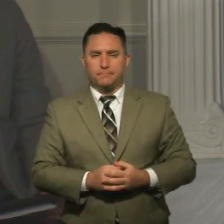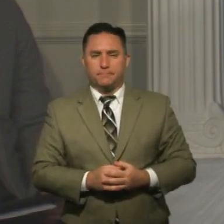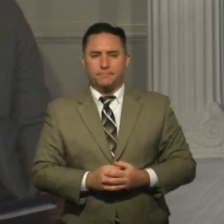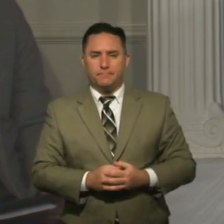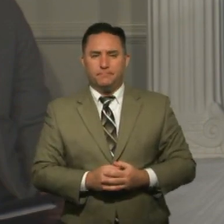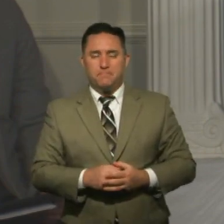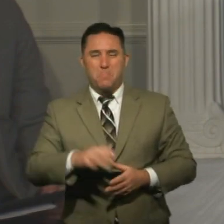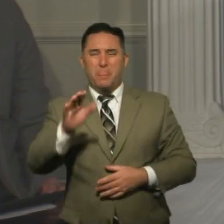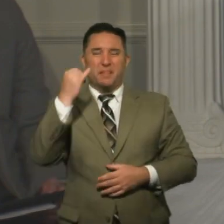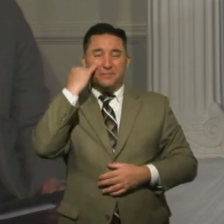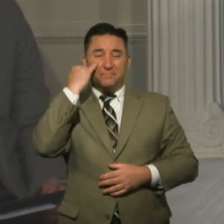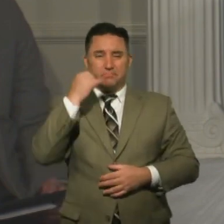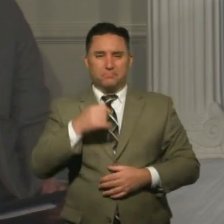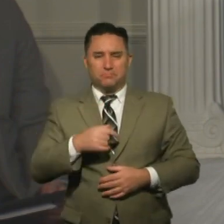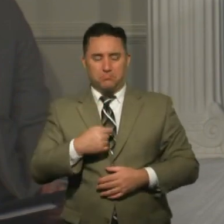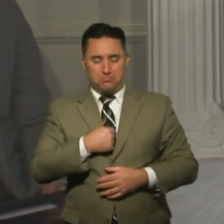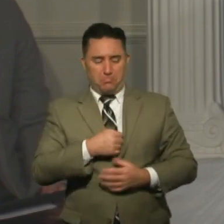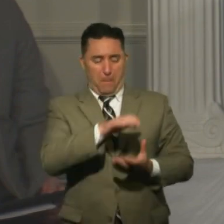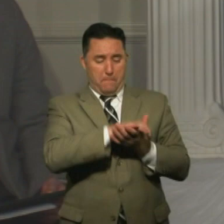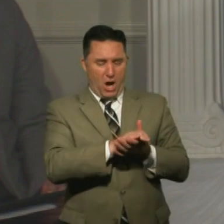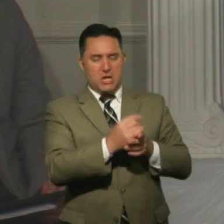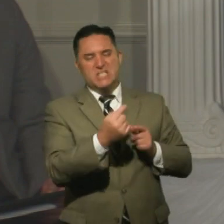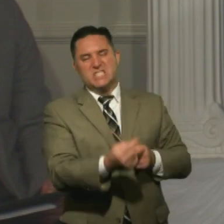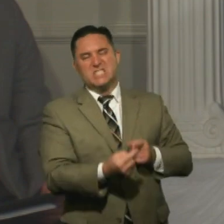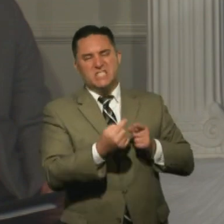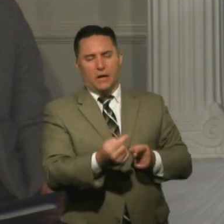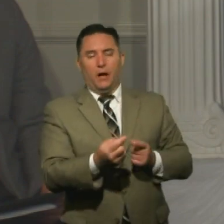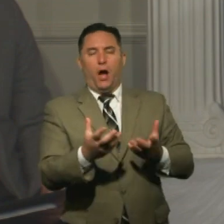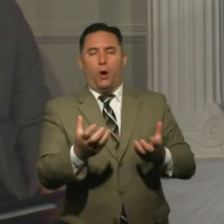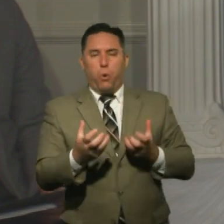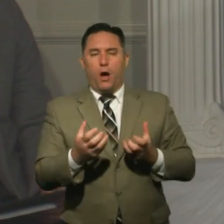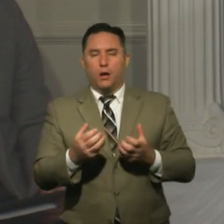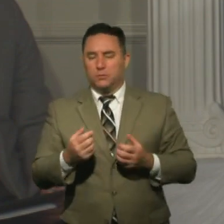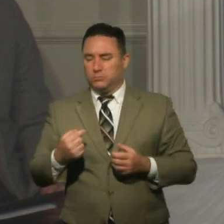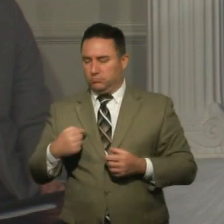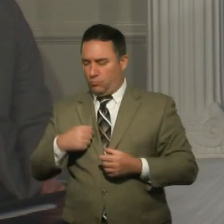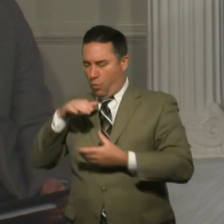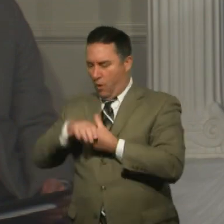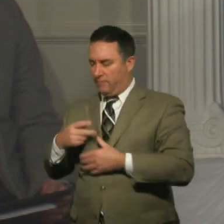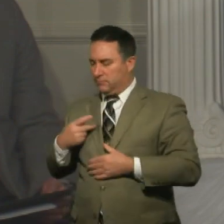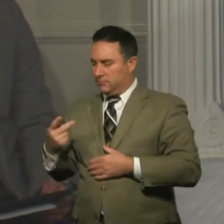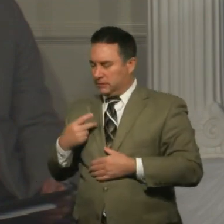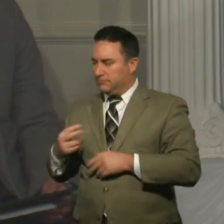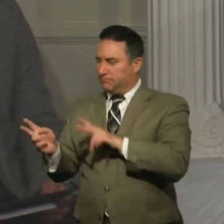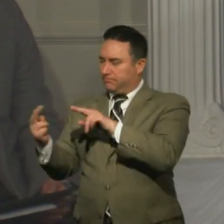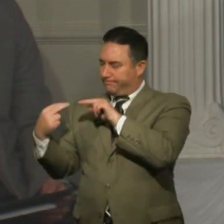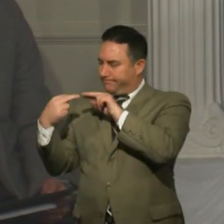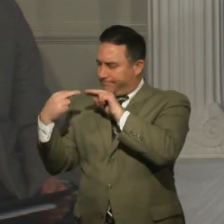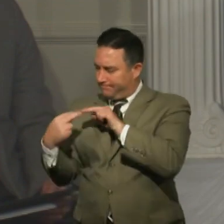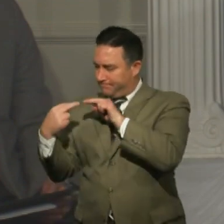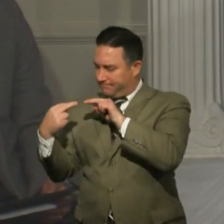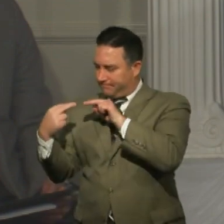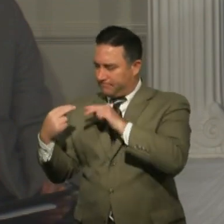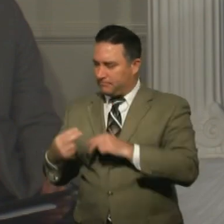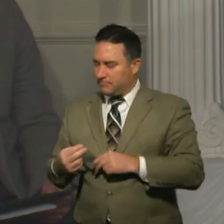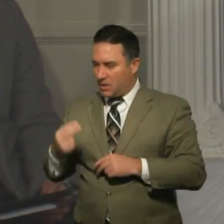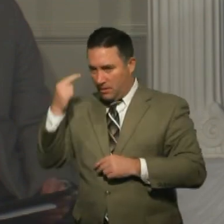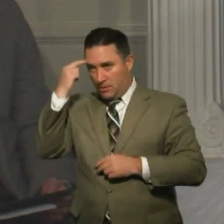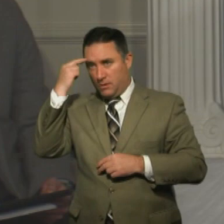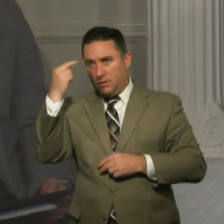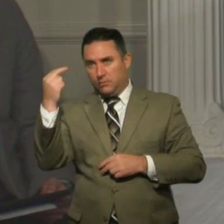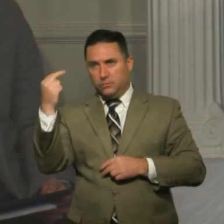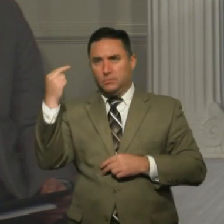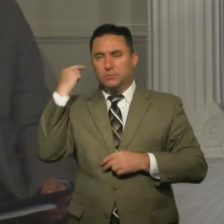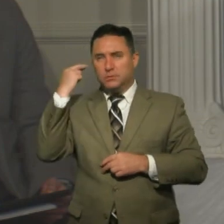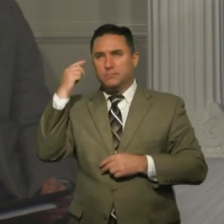You know, if I was found my marriage struggling, I would want to get alone with my wife and look her in the eyes and reminisce